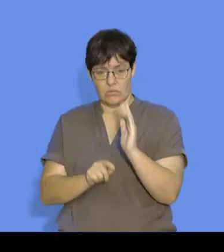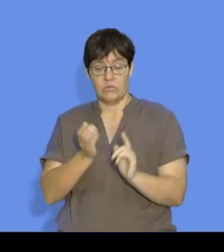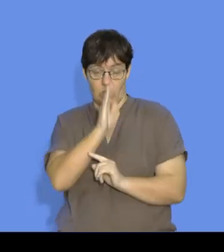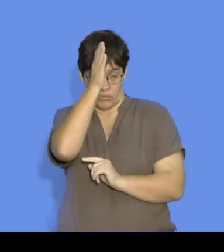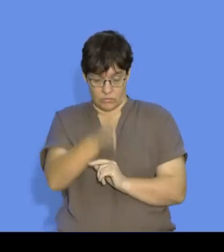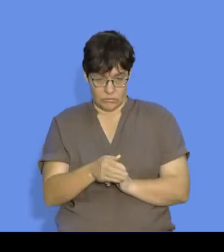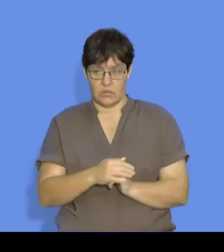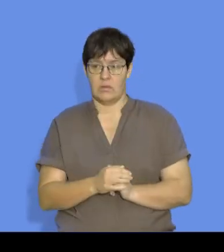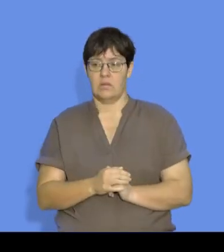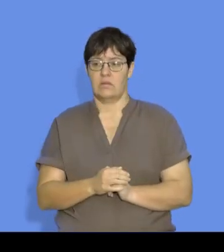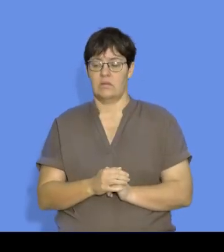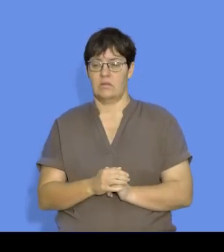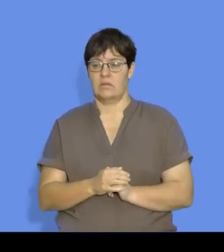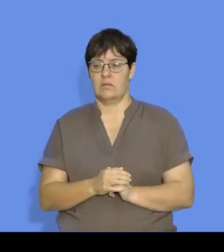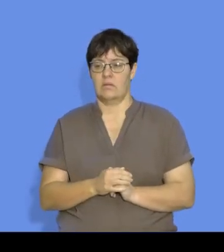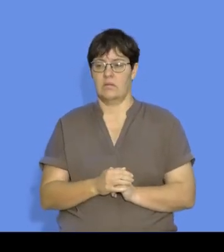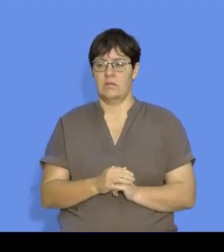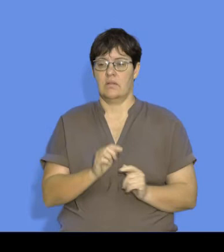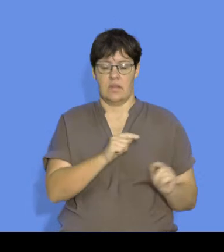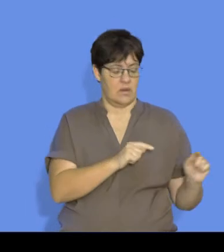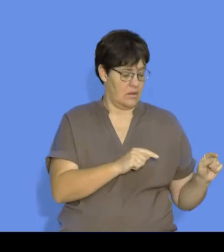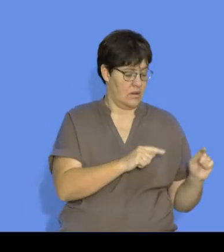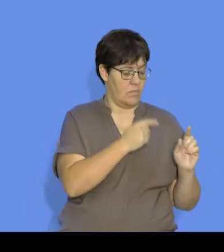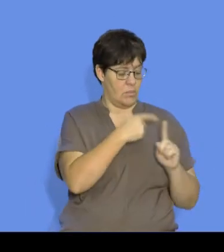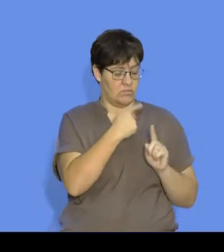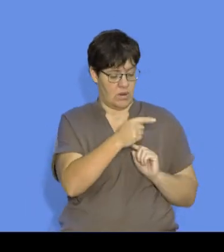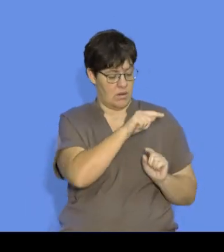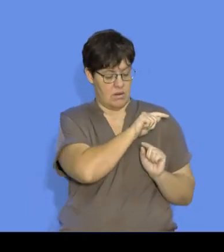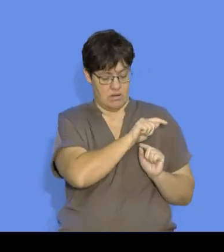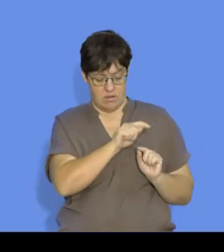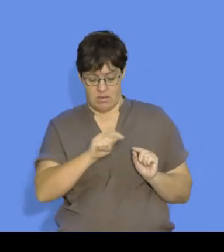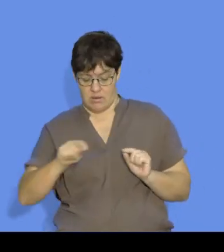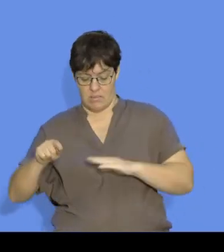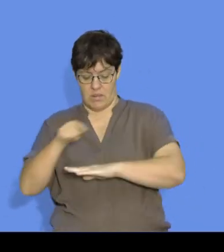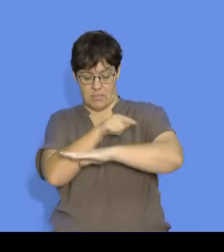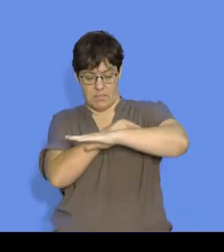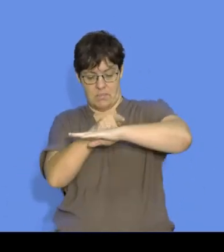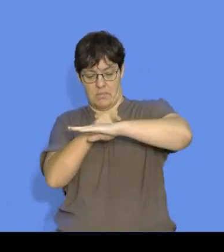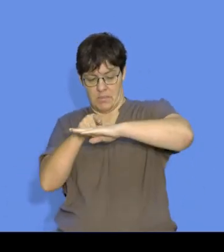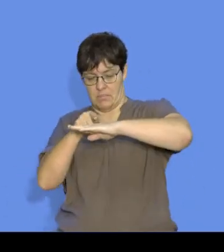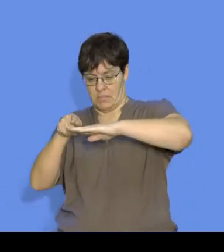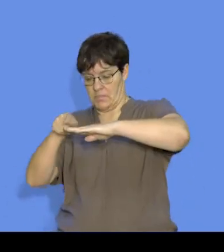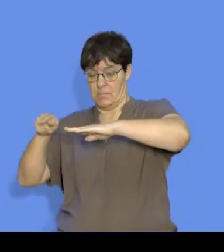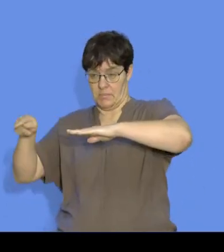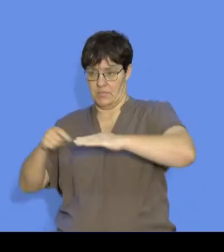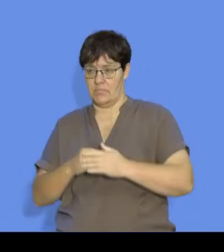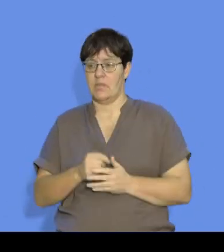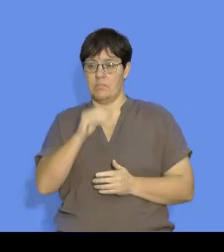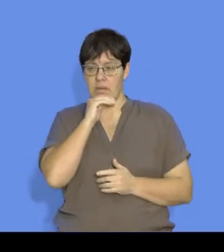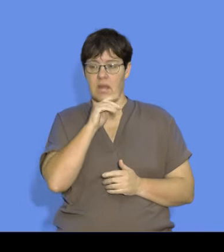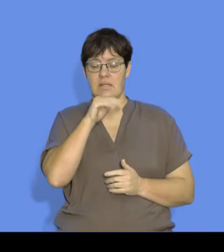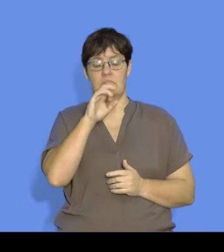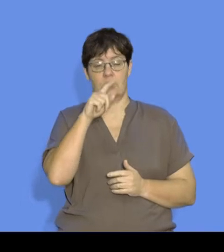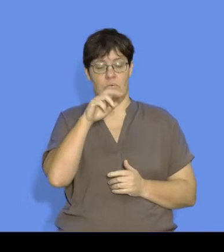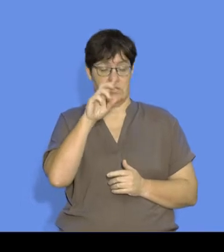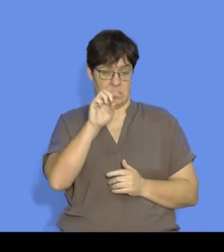asymptote, and then positive 1, which will be a horizontal line like that. And that's where our asymptotes